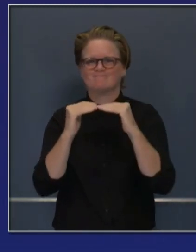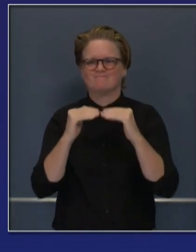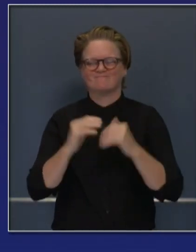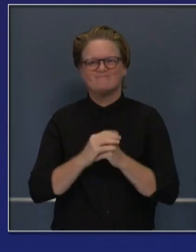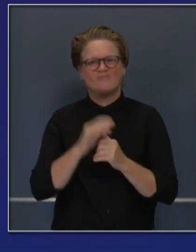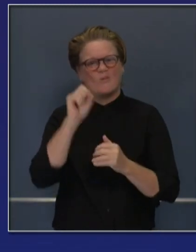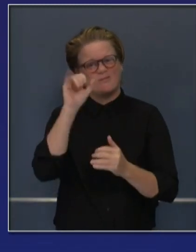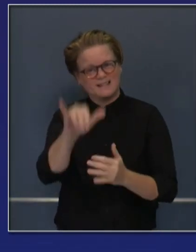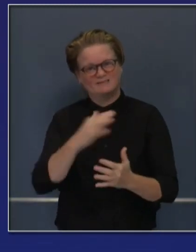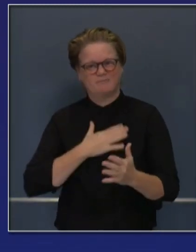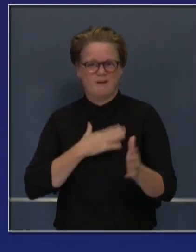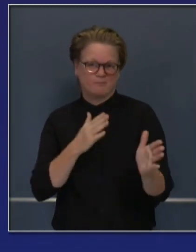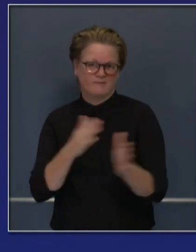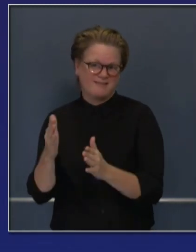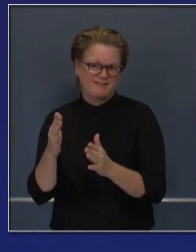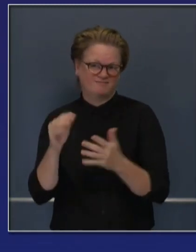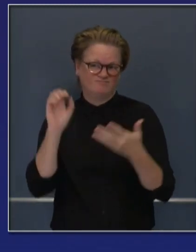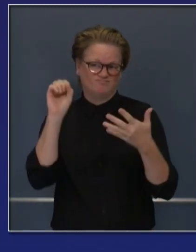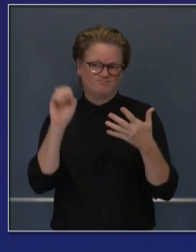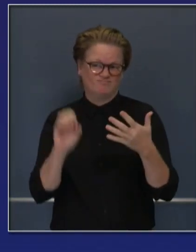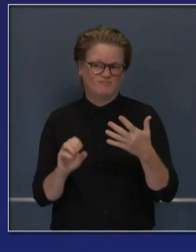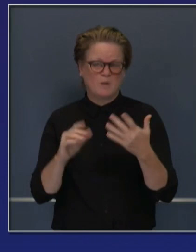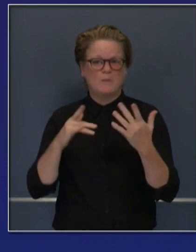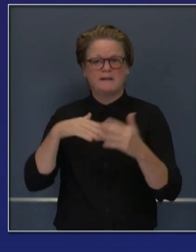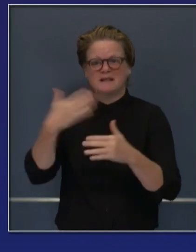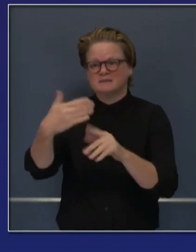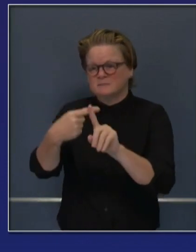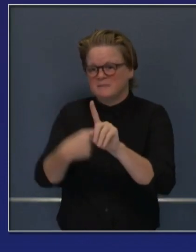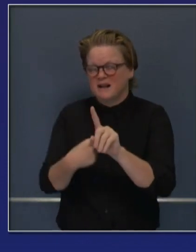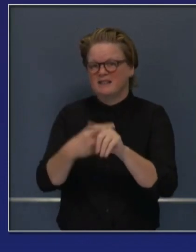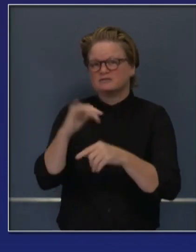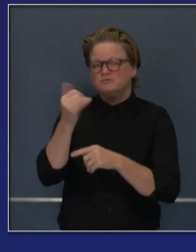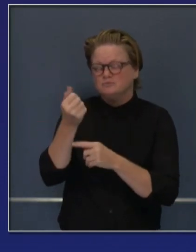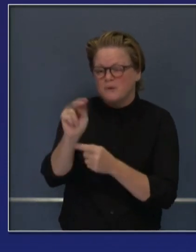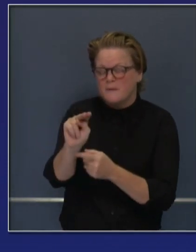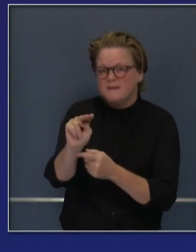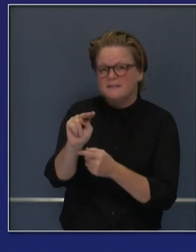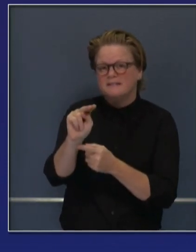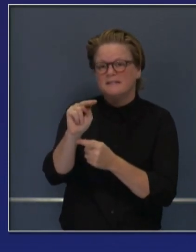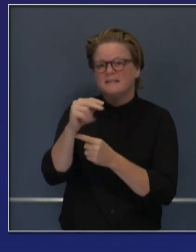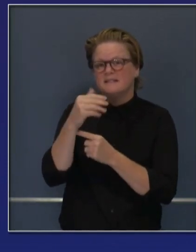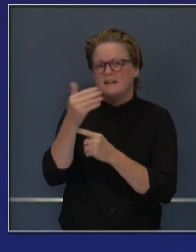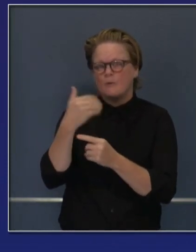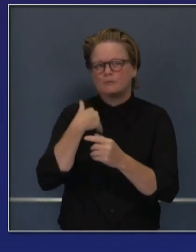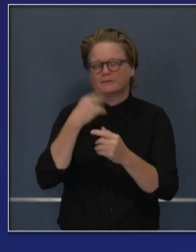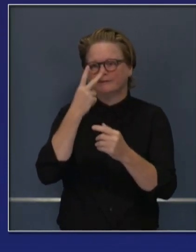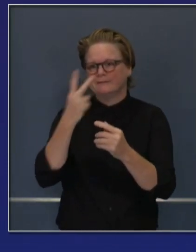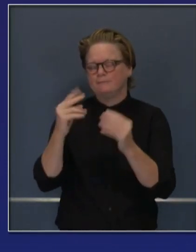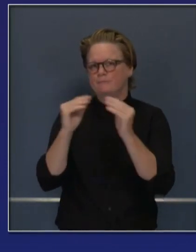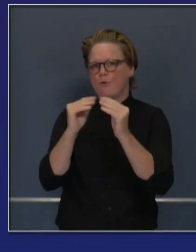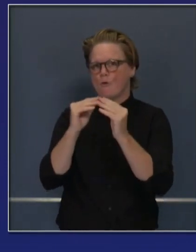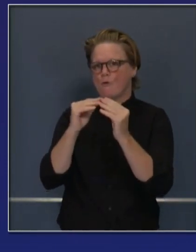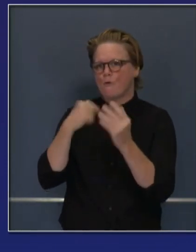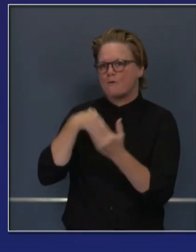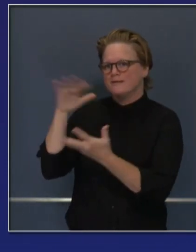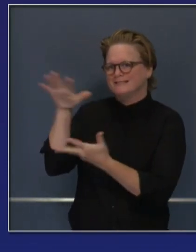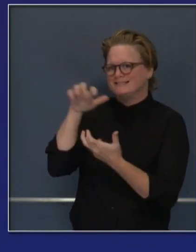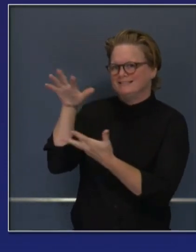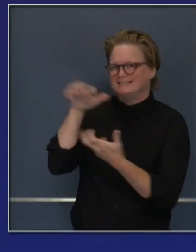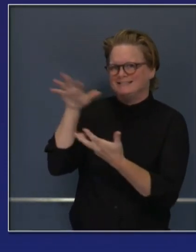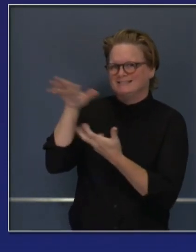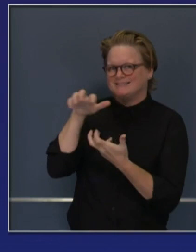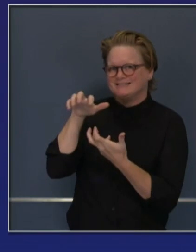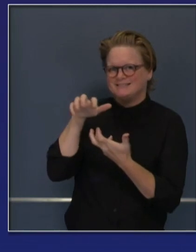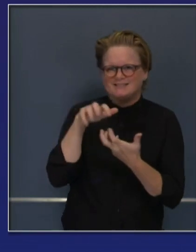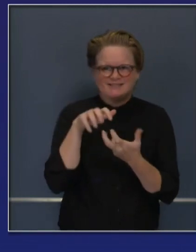see widespread distribution of this vaccine, not just the limited 20 or so million Americans that are